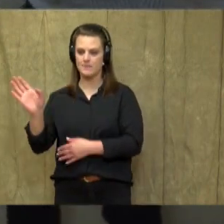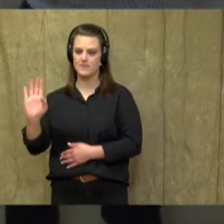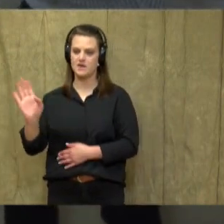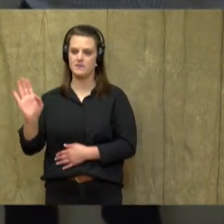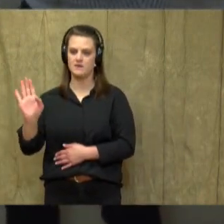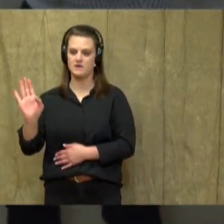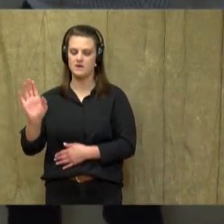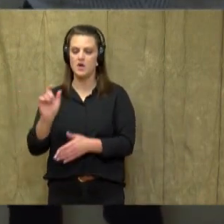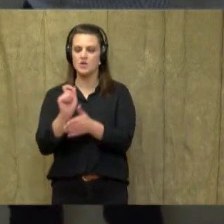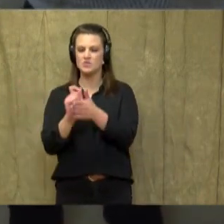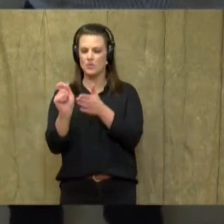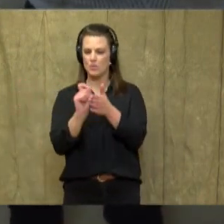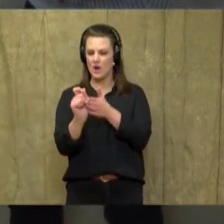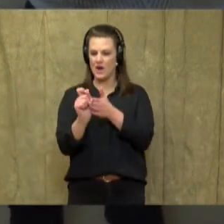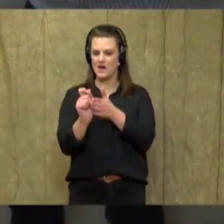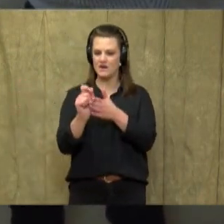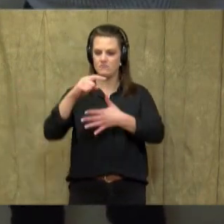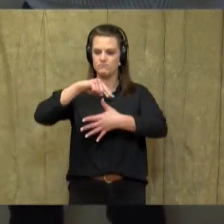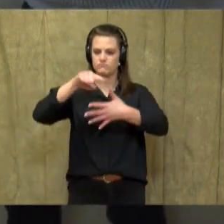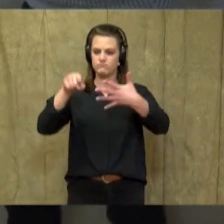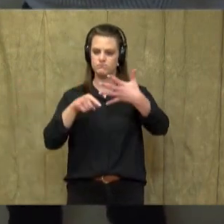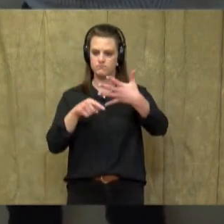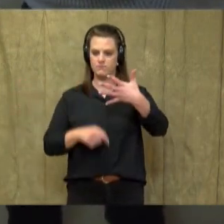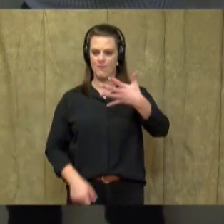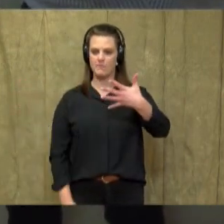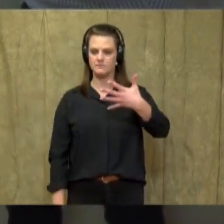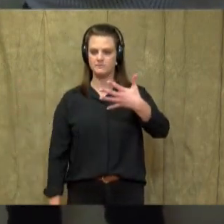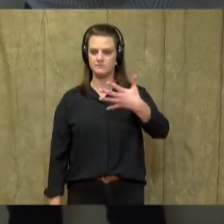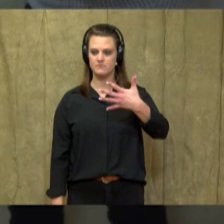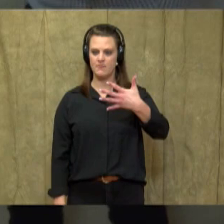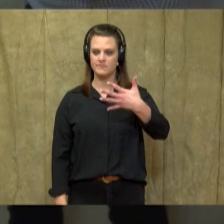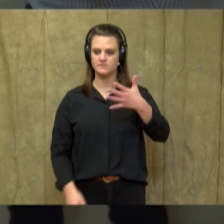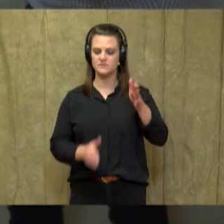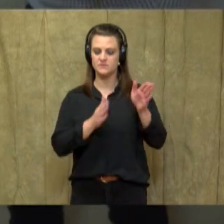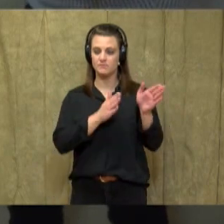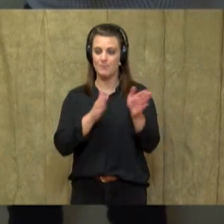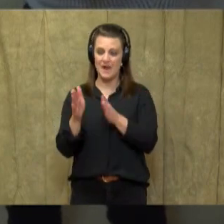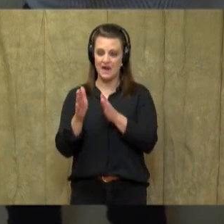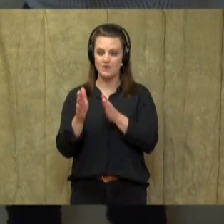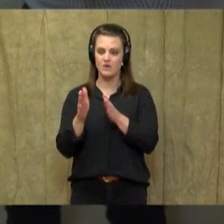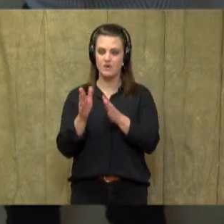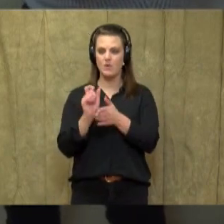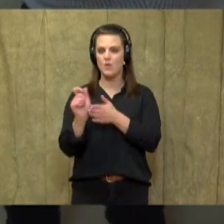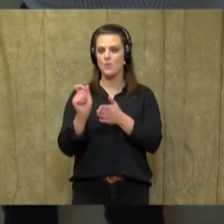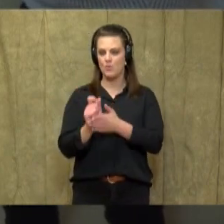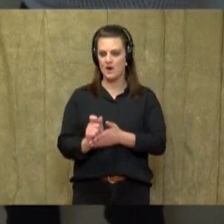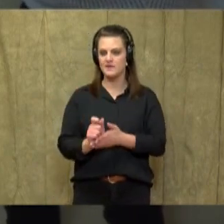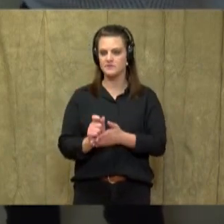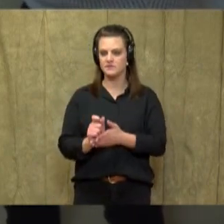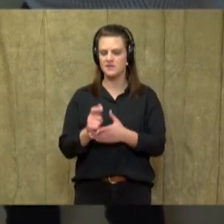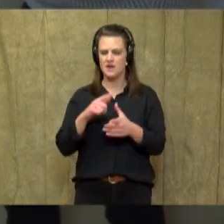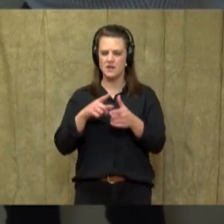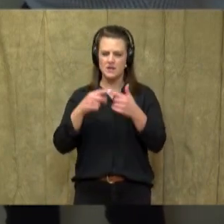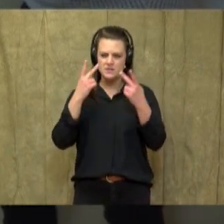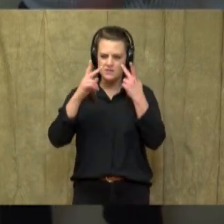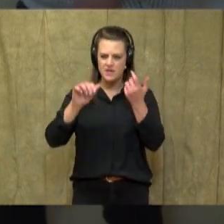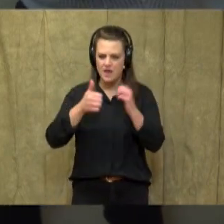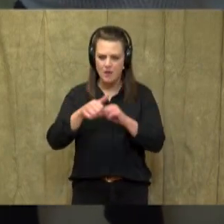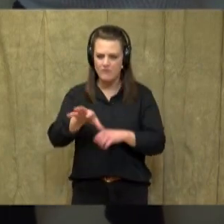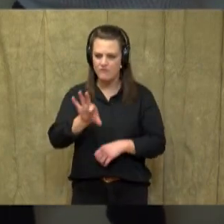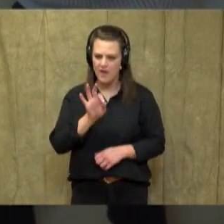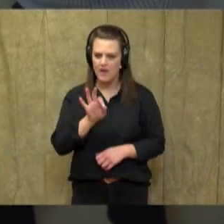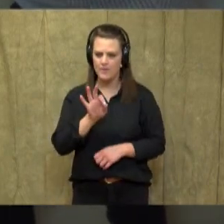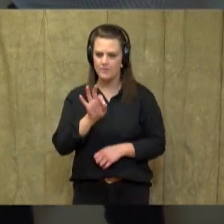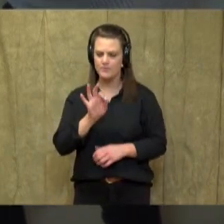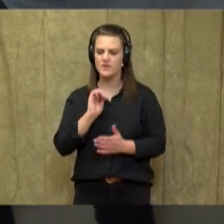write the first 5 terms of each pattern. We're going to see how we found those terms. So